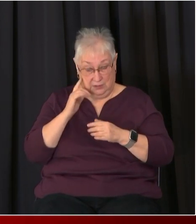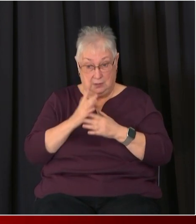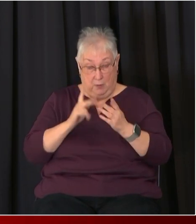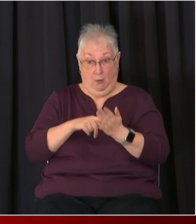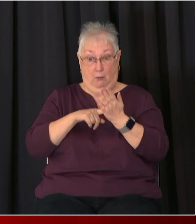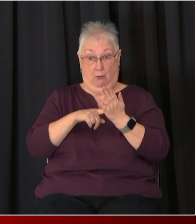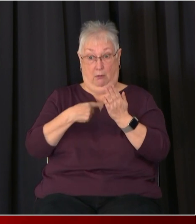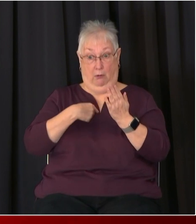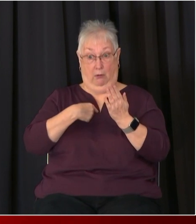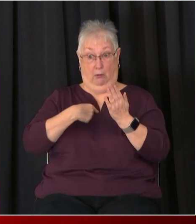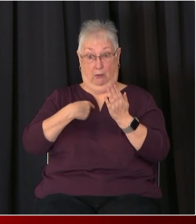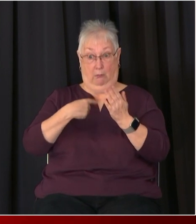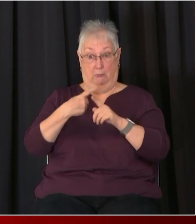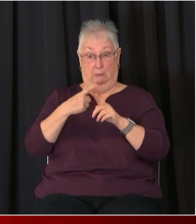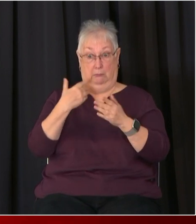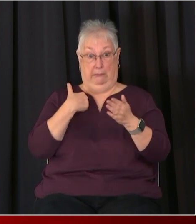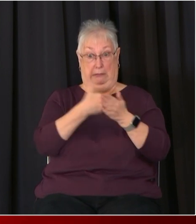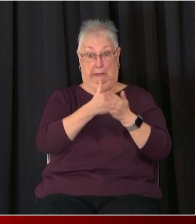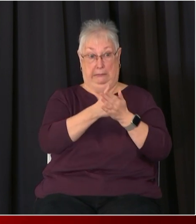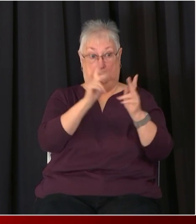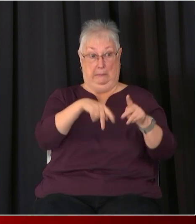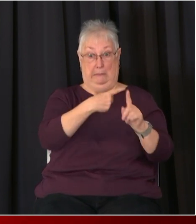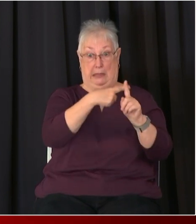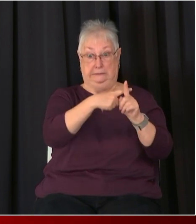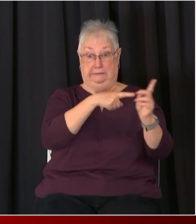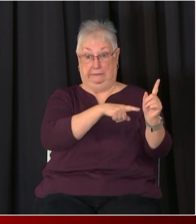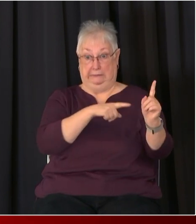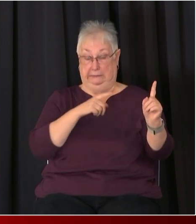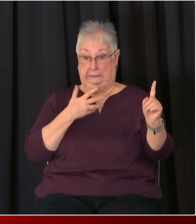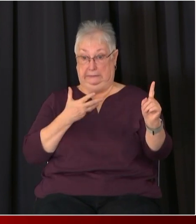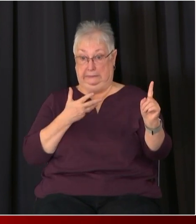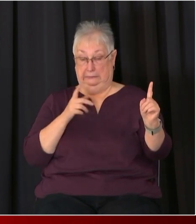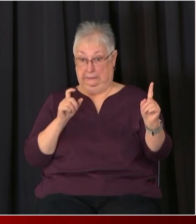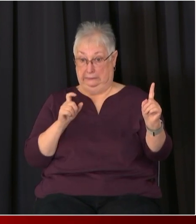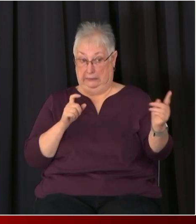So I'm still waiting on analytics for that part. Yeah.